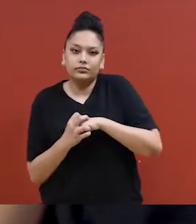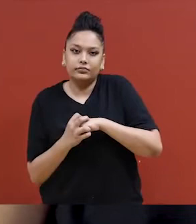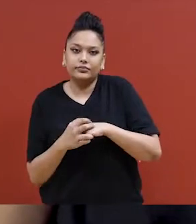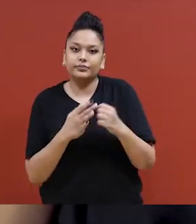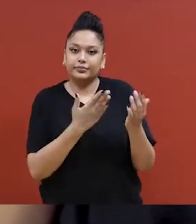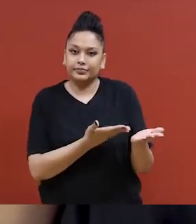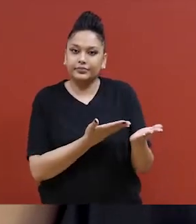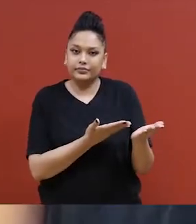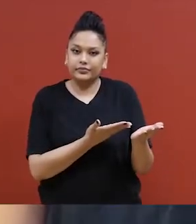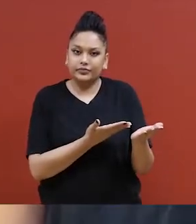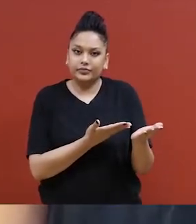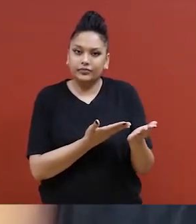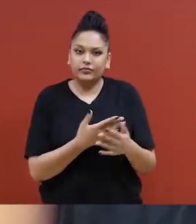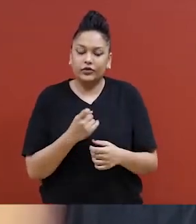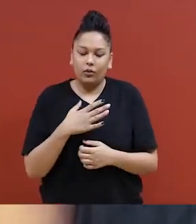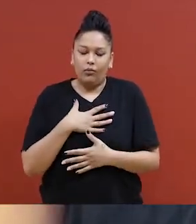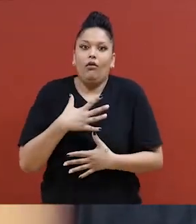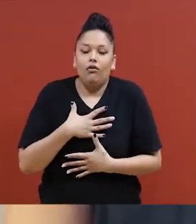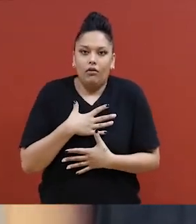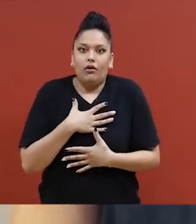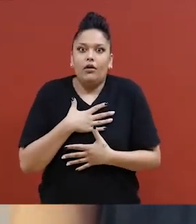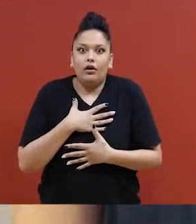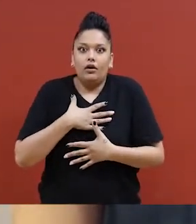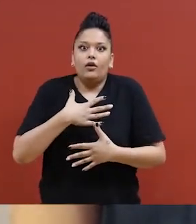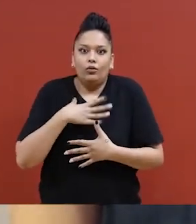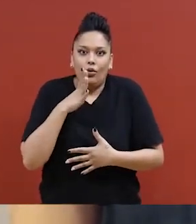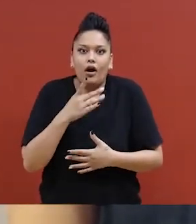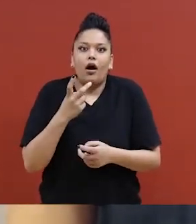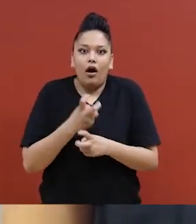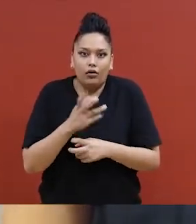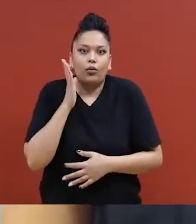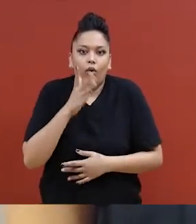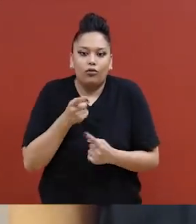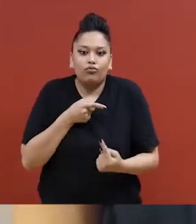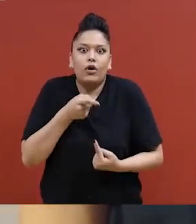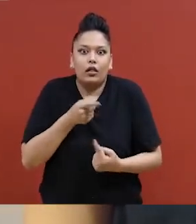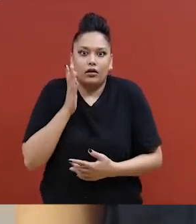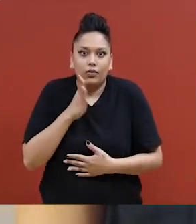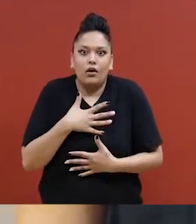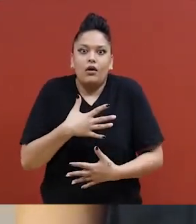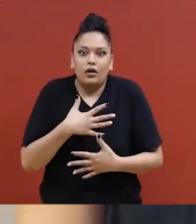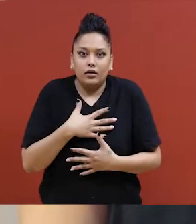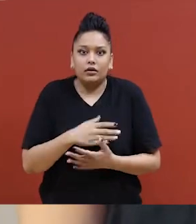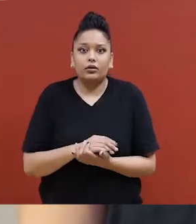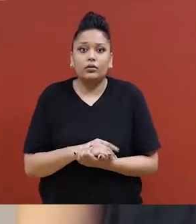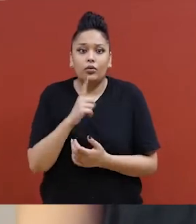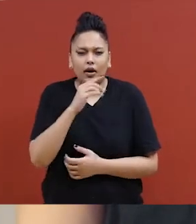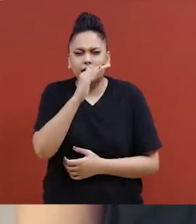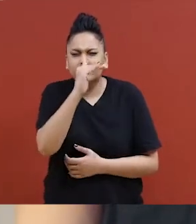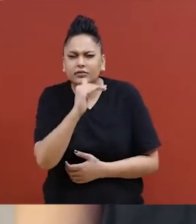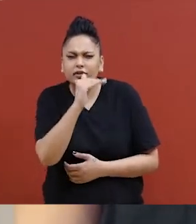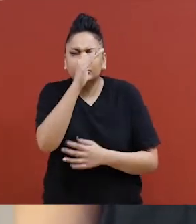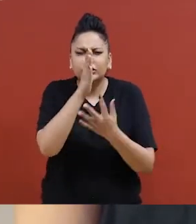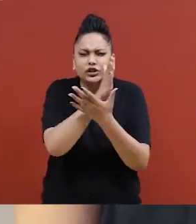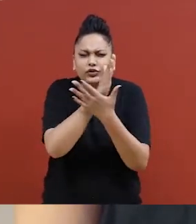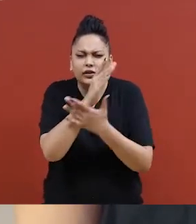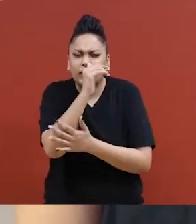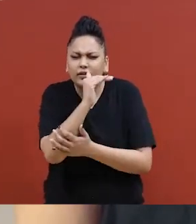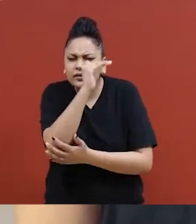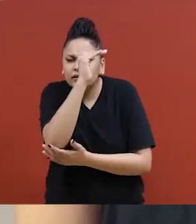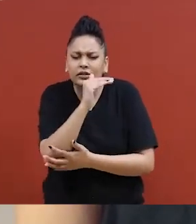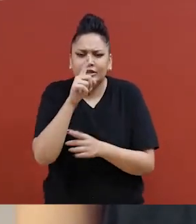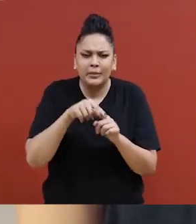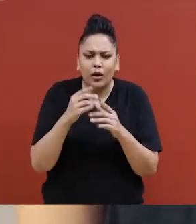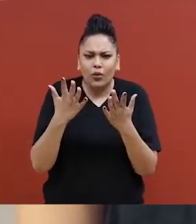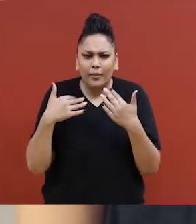solar plexus. It will take them a few moments to get their breath back. Depending on the height of the attacker, depending